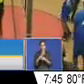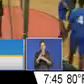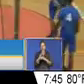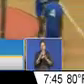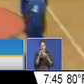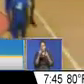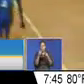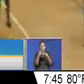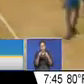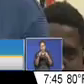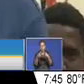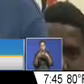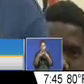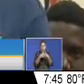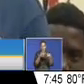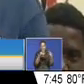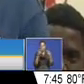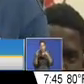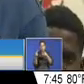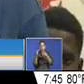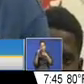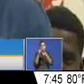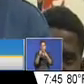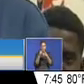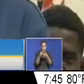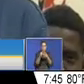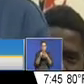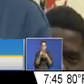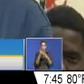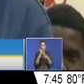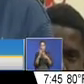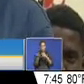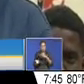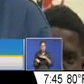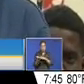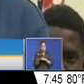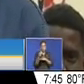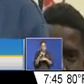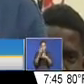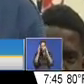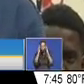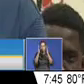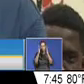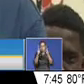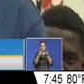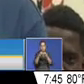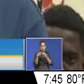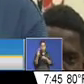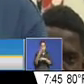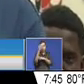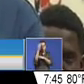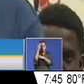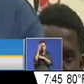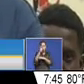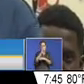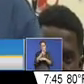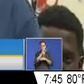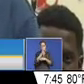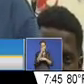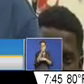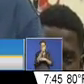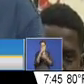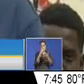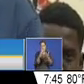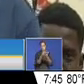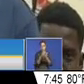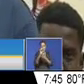systematic. You can go back and forth with points simply just by messing up on serves and not paying attention. So we know that C.I. Gibson is good.